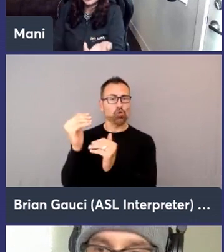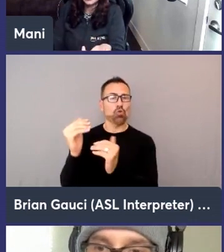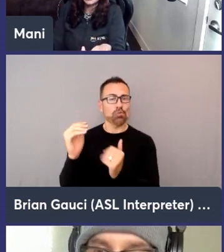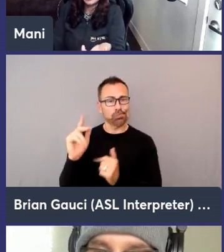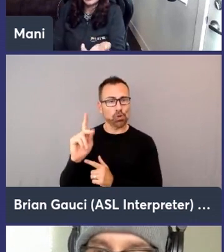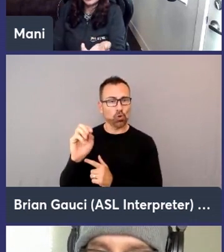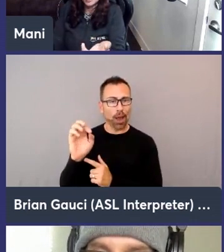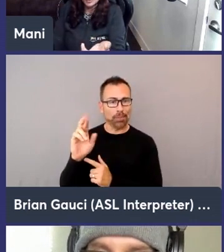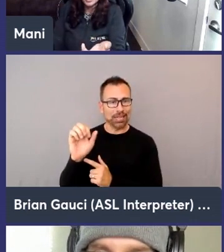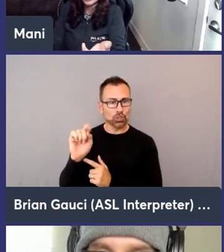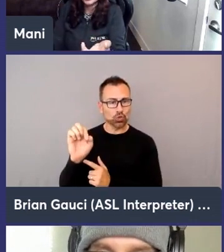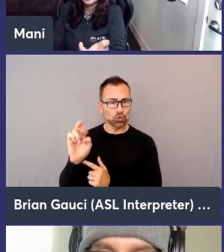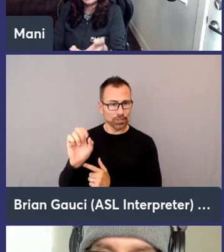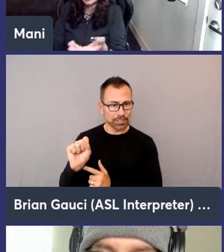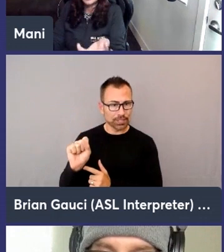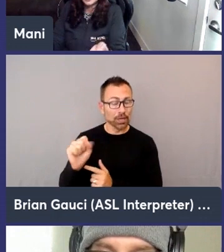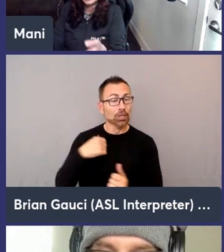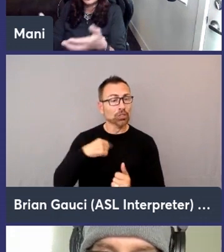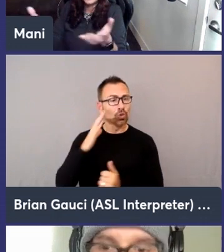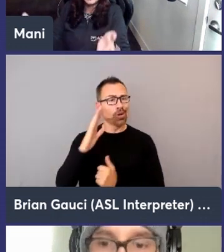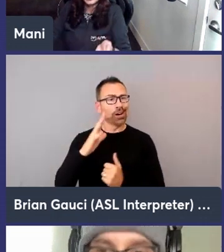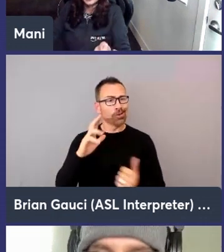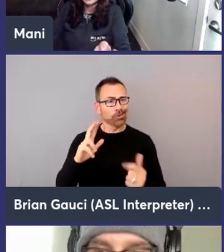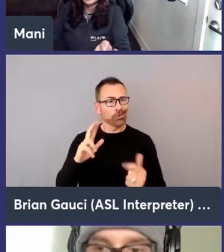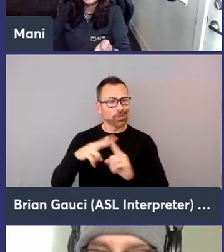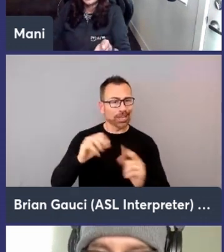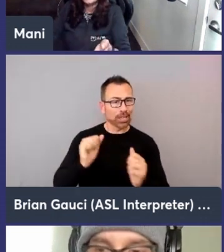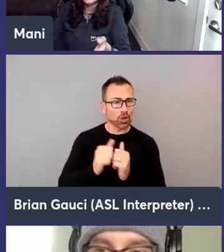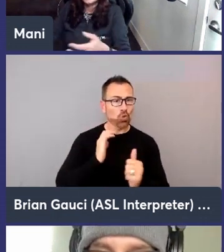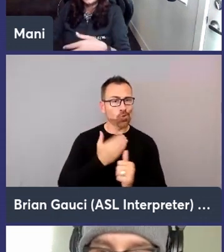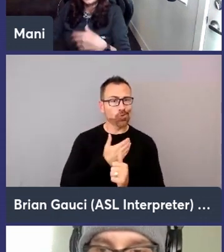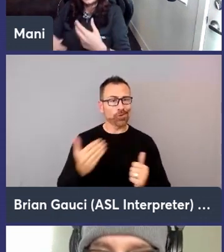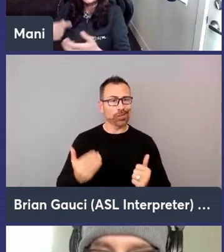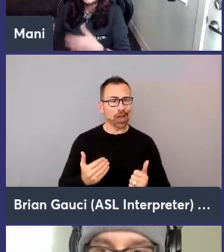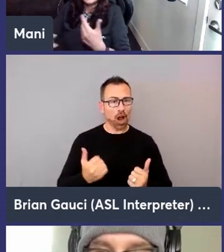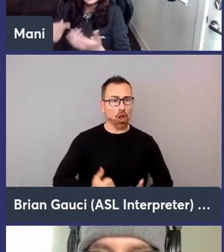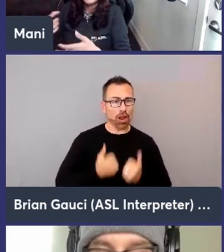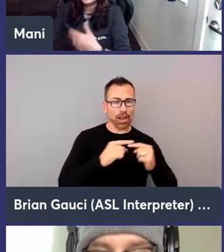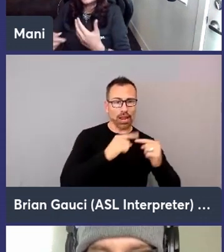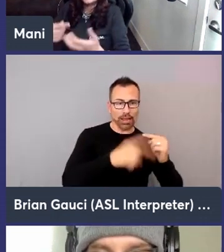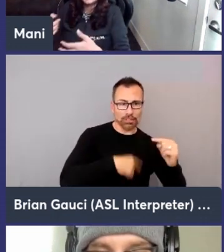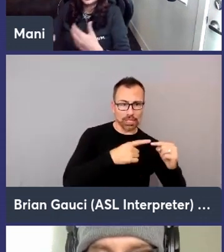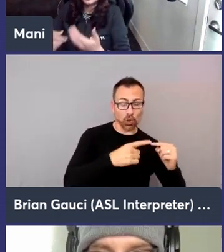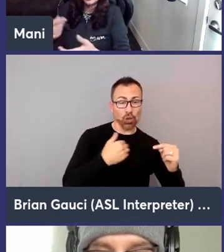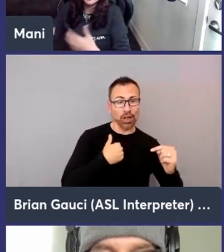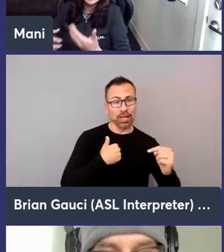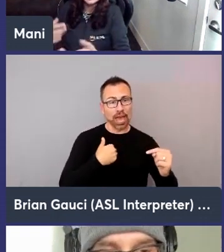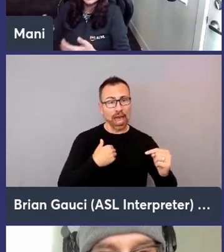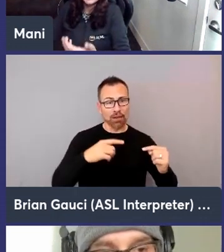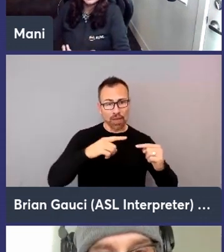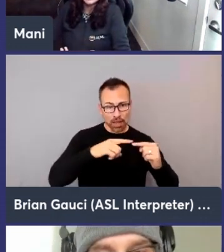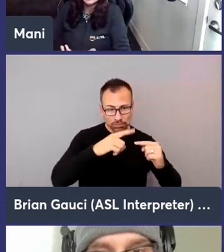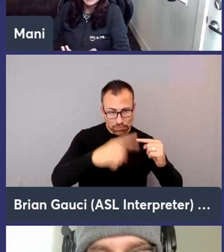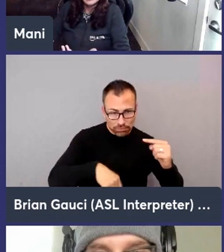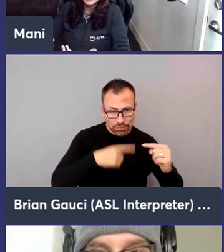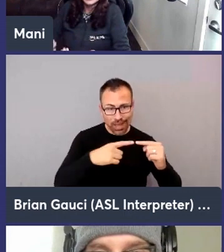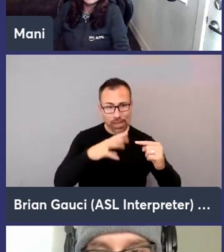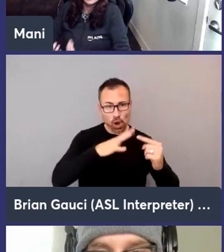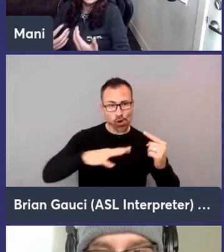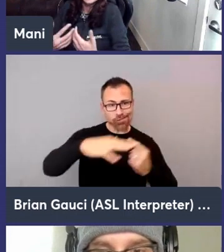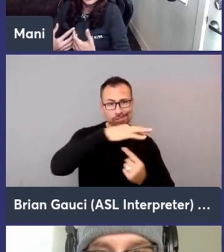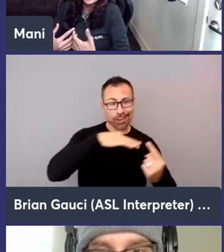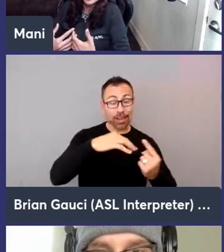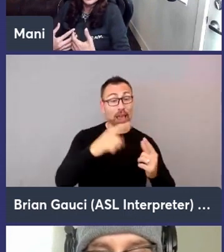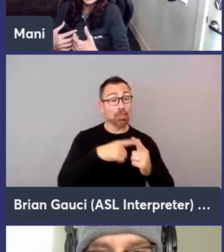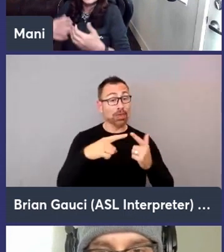with my operational lifecycle or create a pipeline around it, and then it can automatically create the experiments and